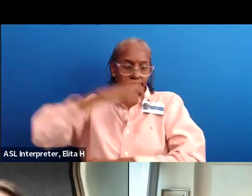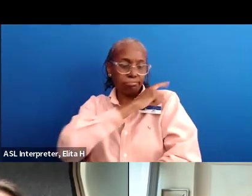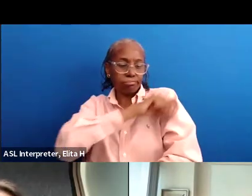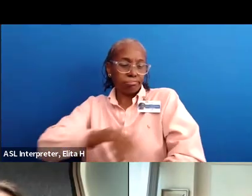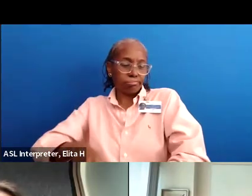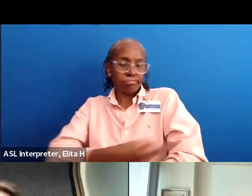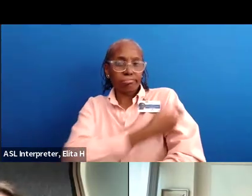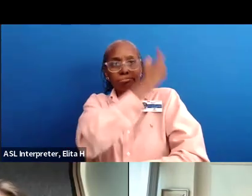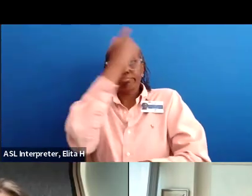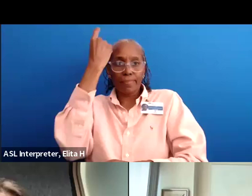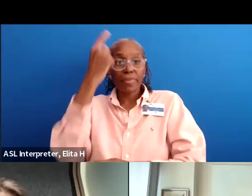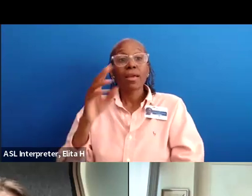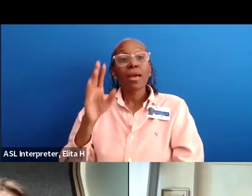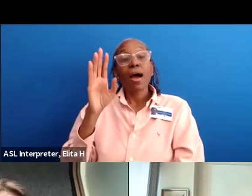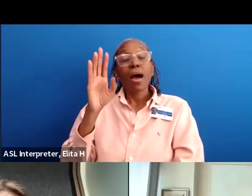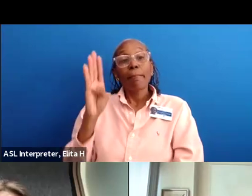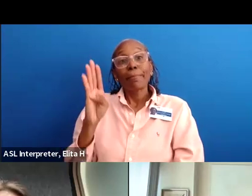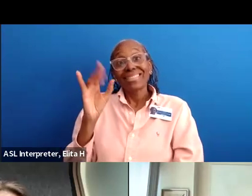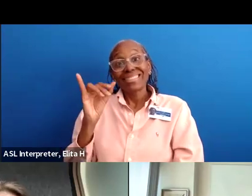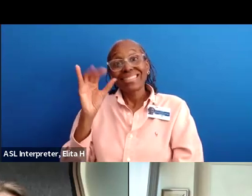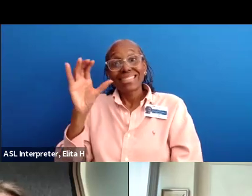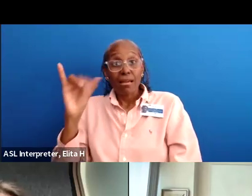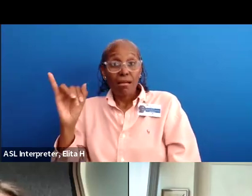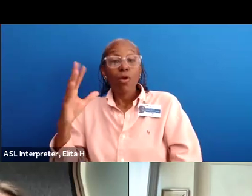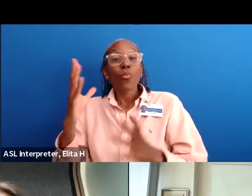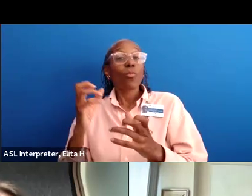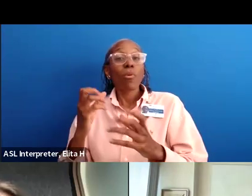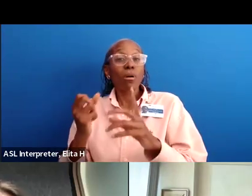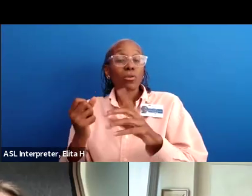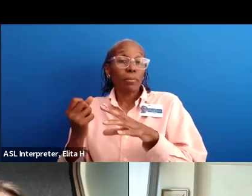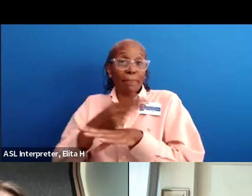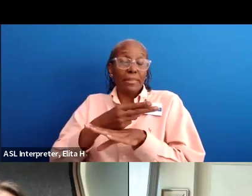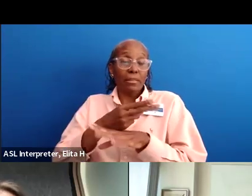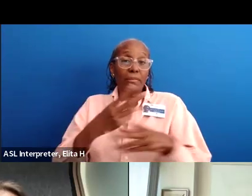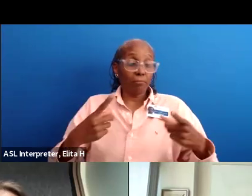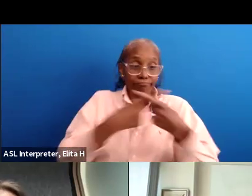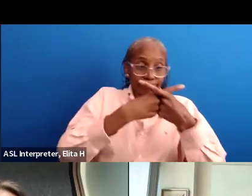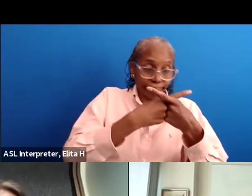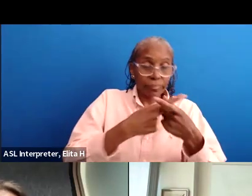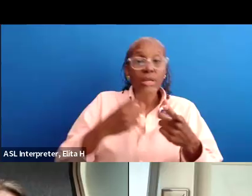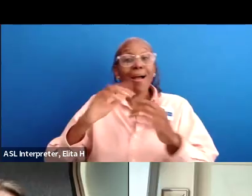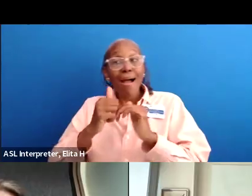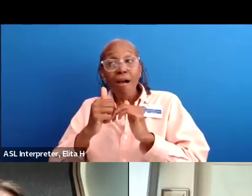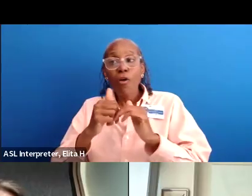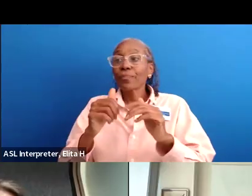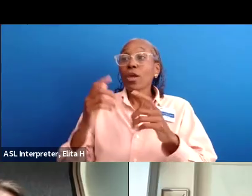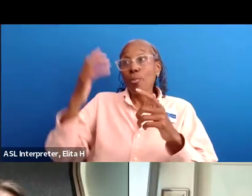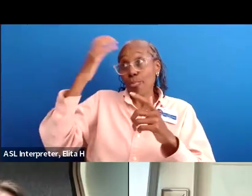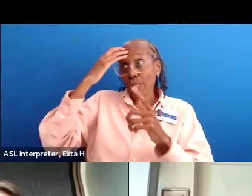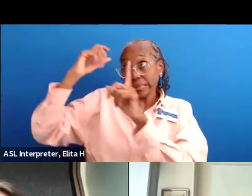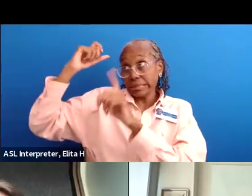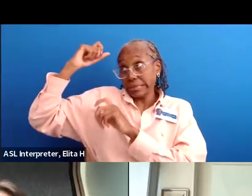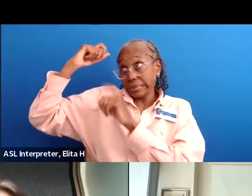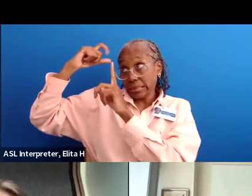And BCIs aim to bypass the site of interruption and restore function through technology by picking up signals from the brain